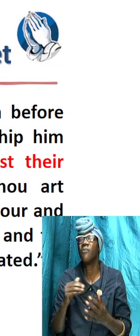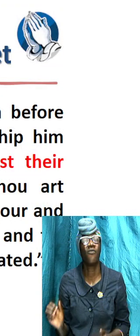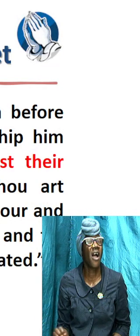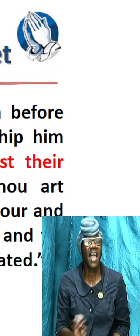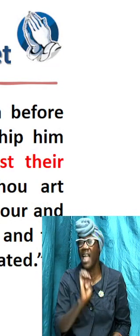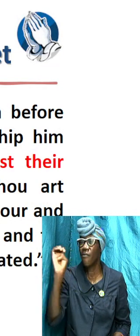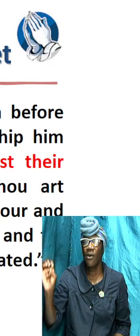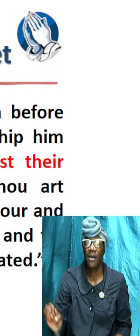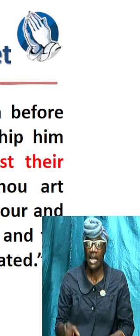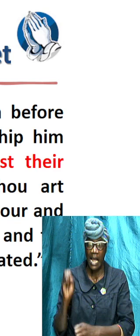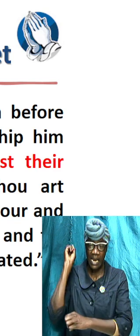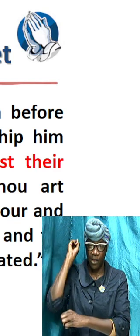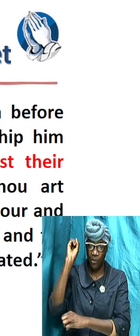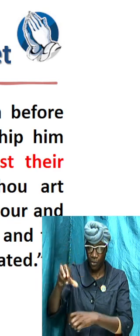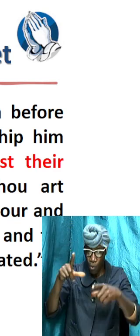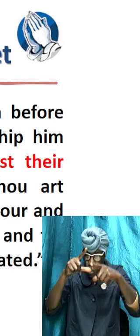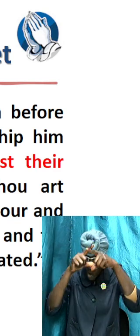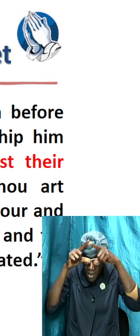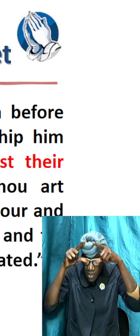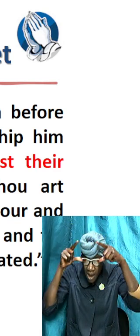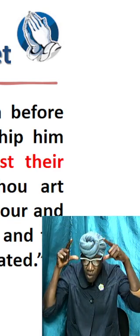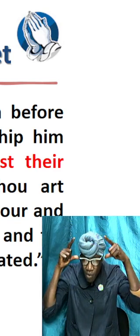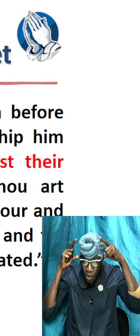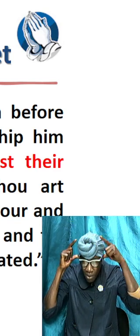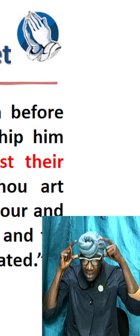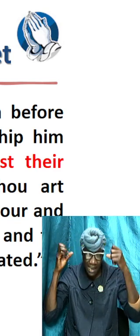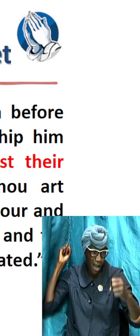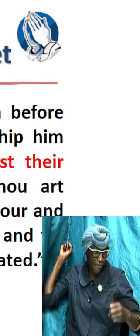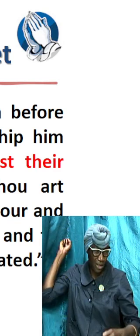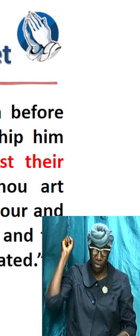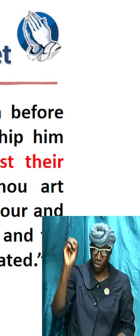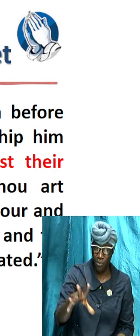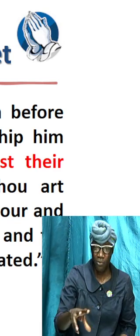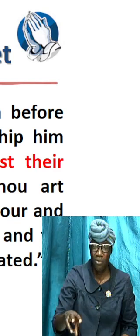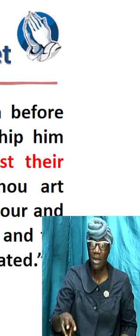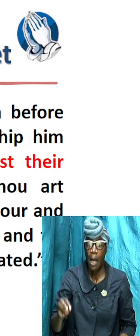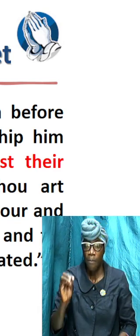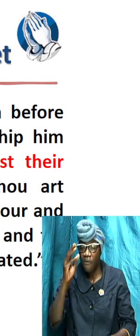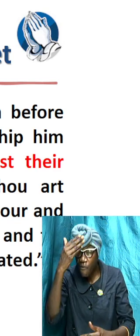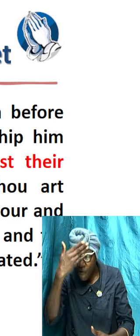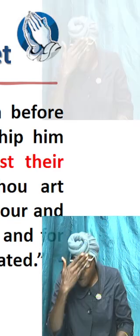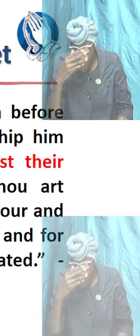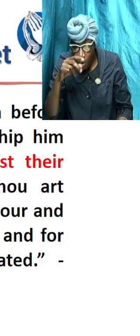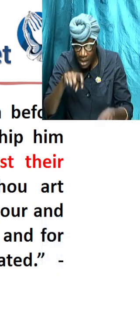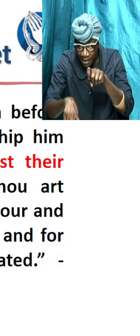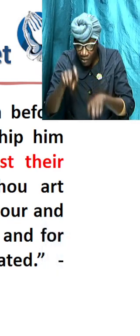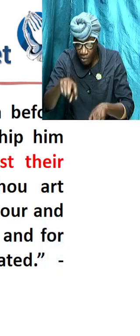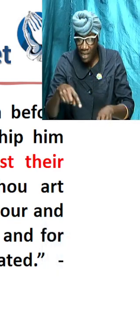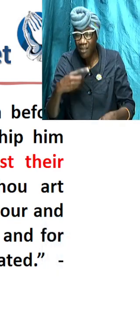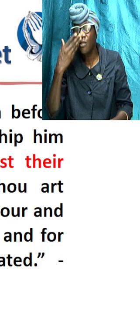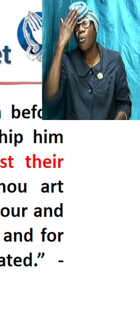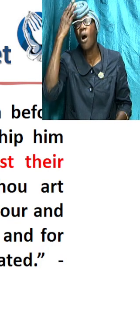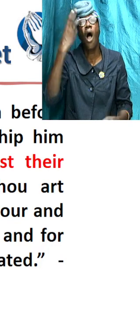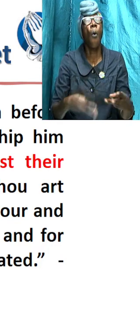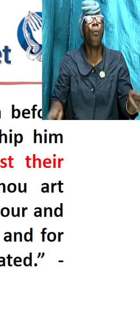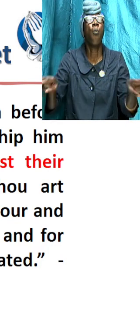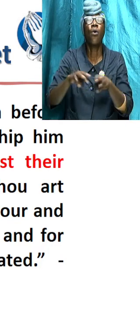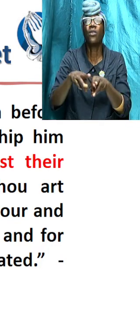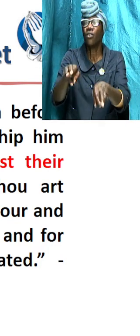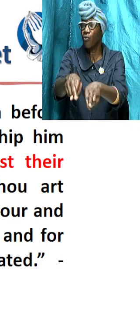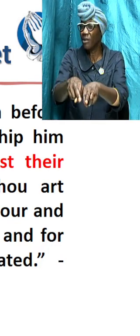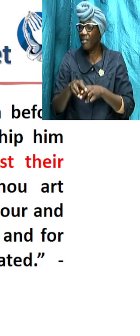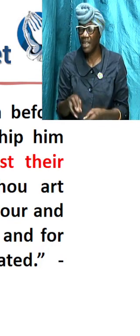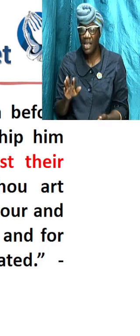before the throne, saying, thou art worthy to receive glory and honor and power, for thou